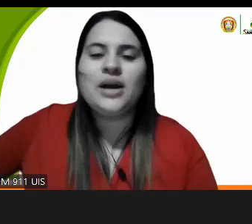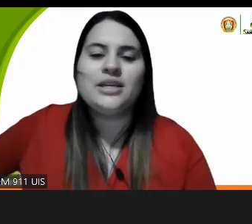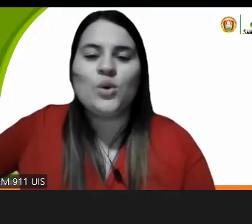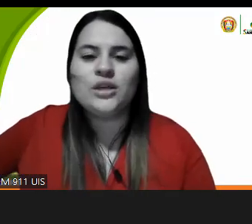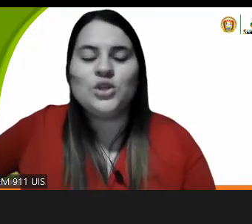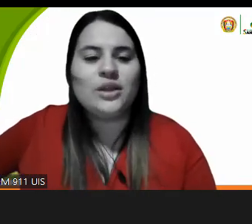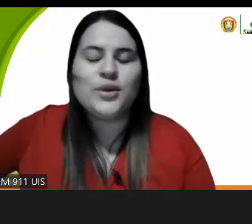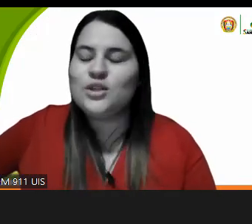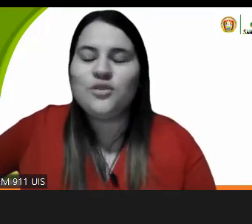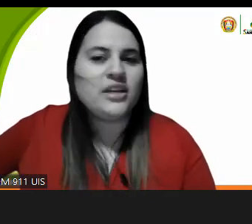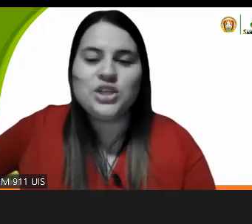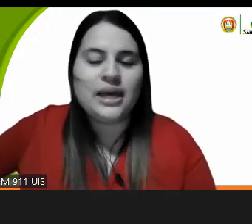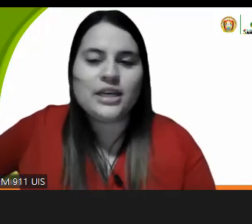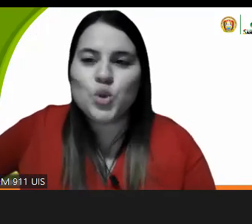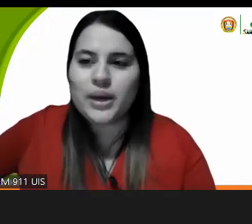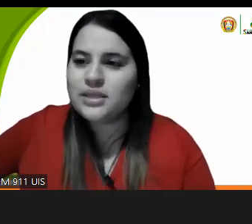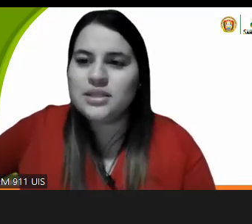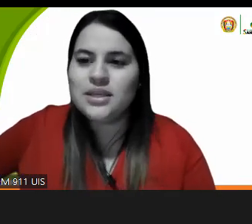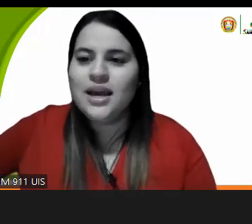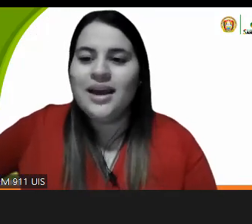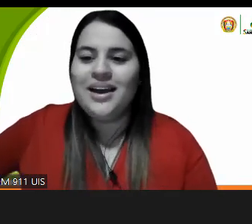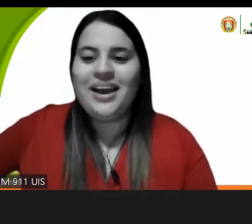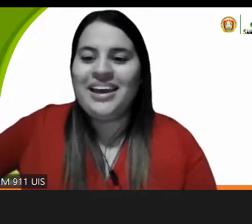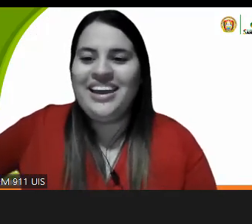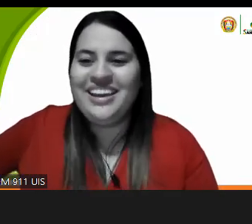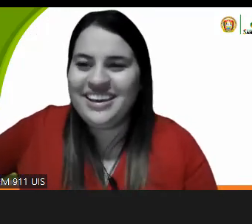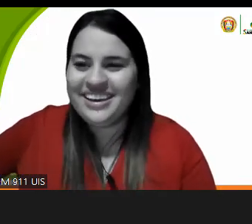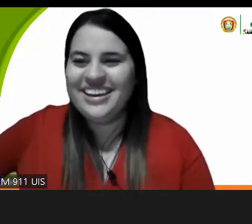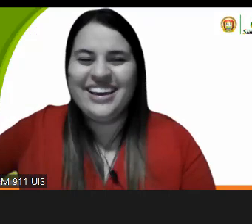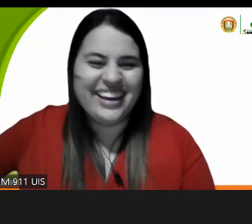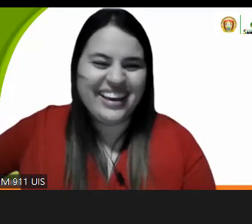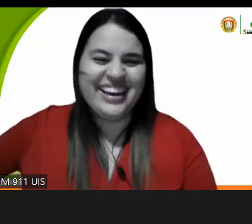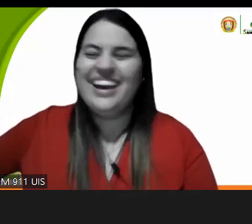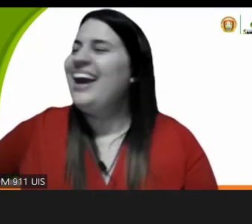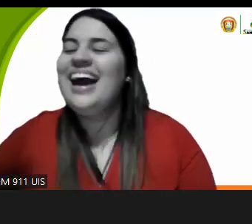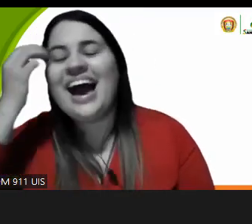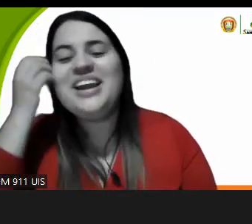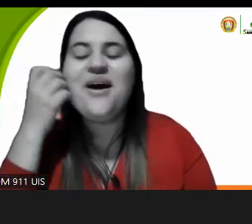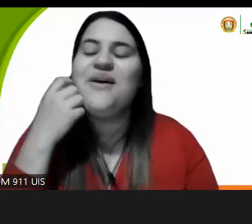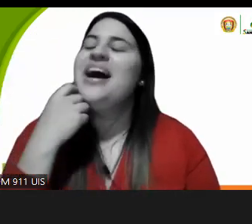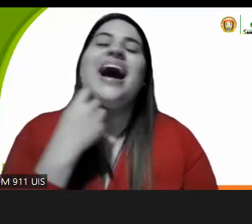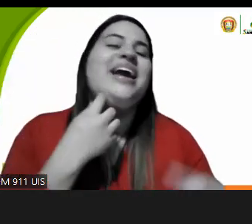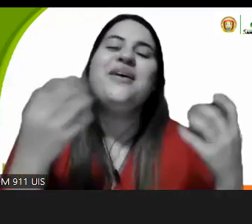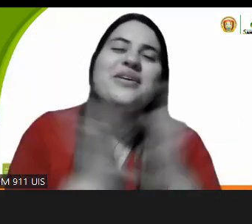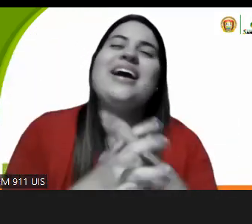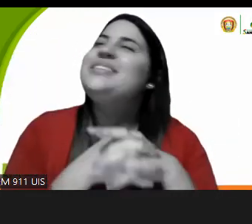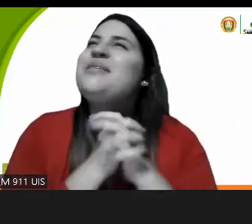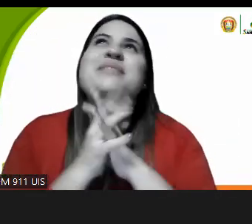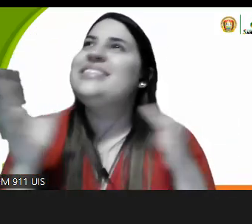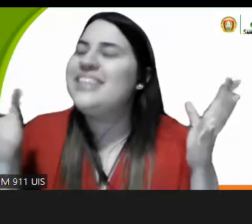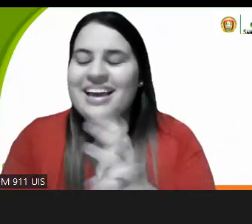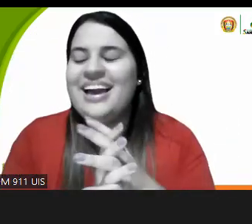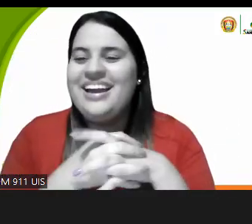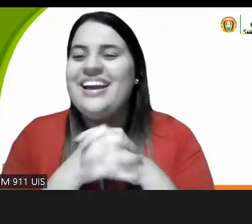like you guys working together because you finish in like 2 minutes. And It's better, teacher. I know, you guys